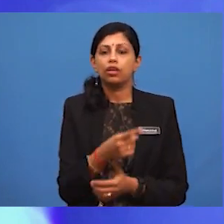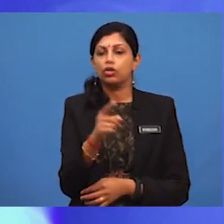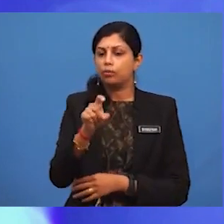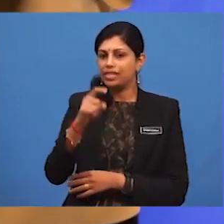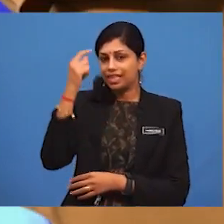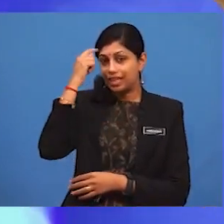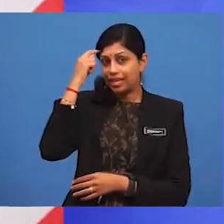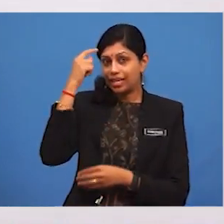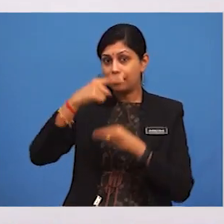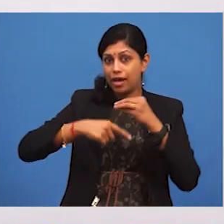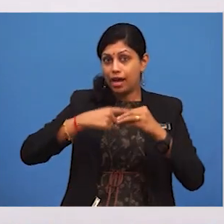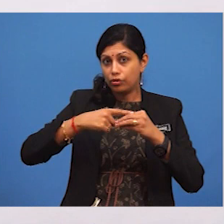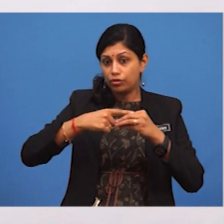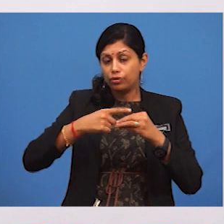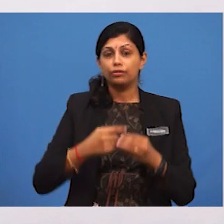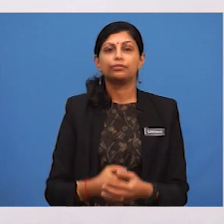about